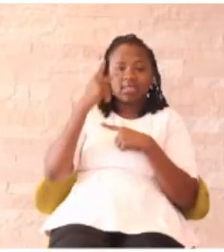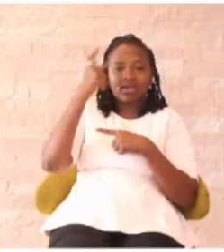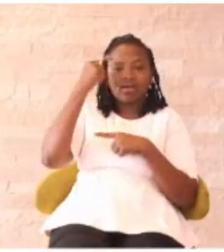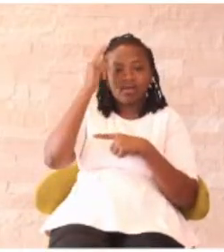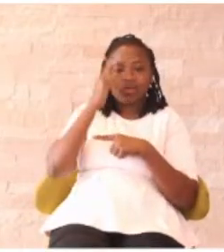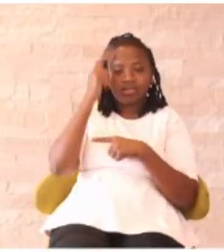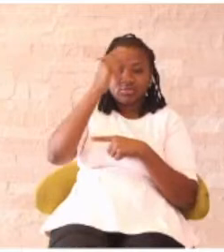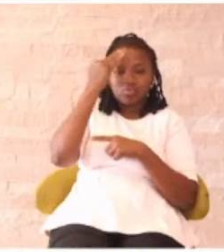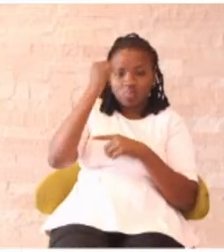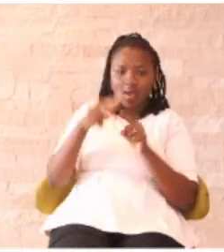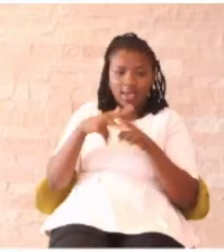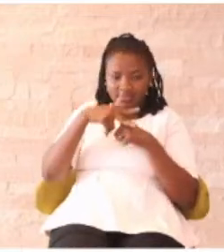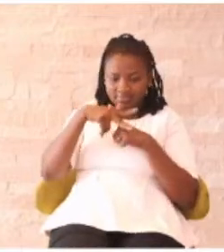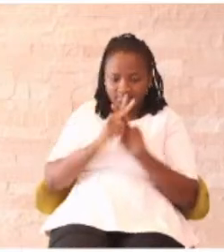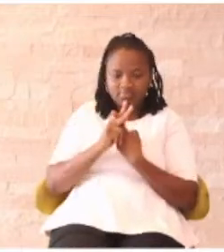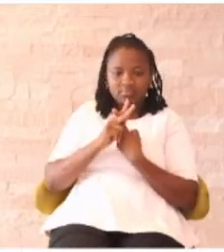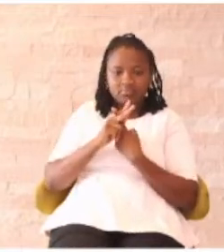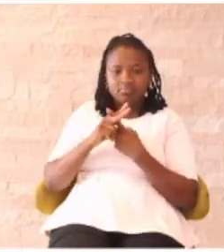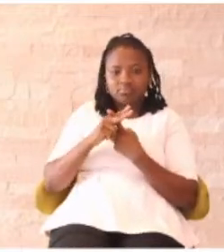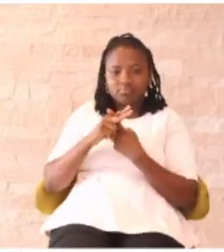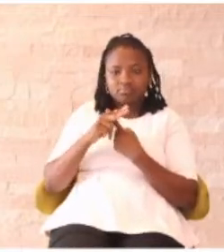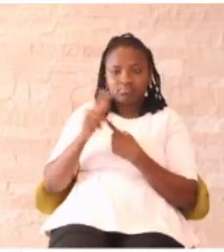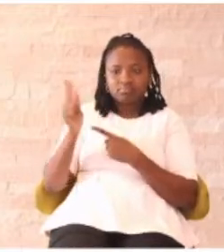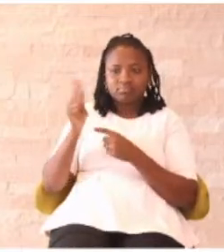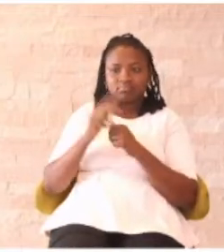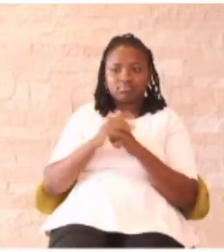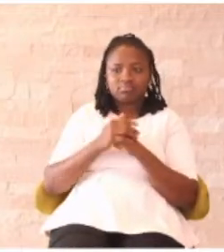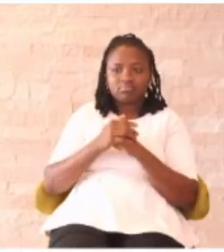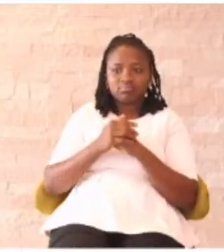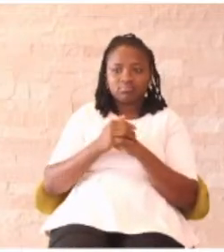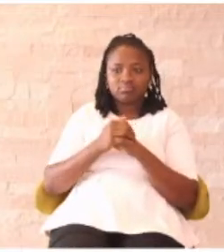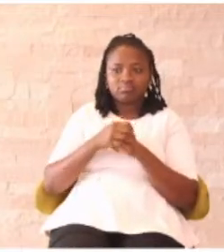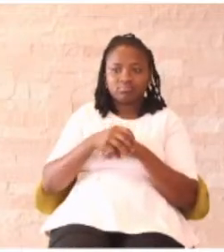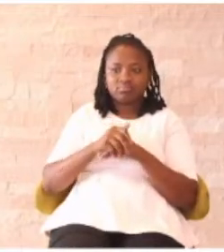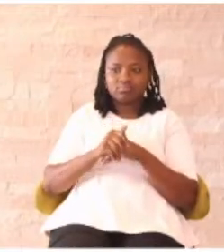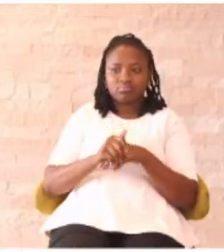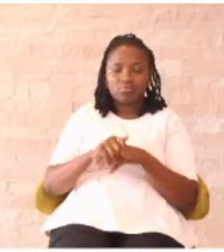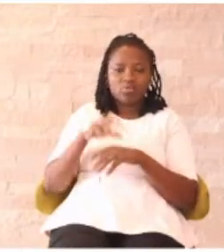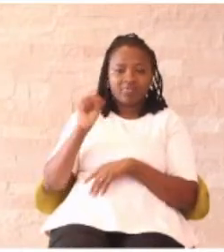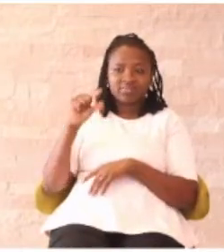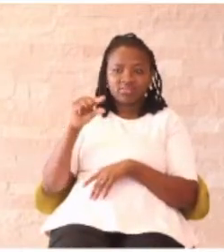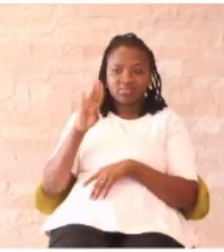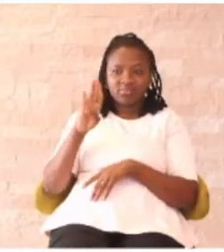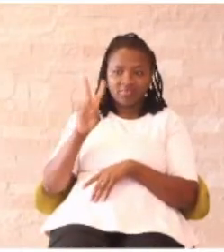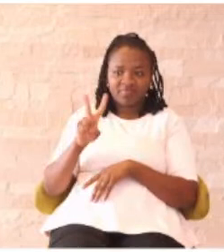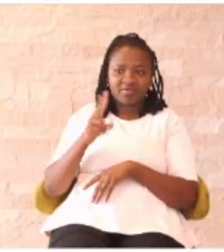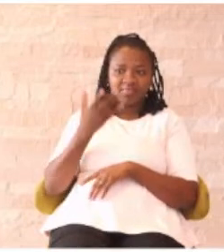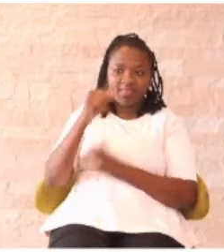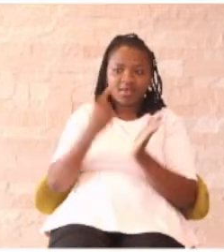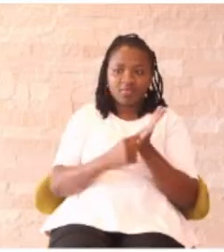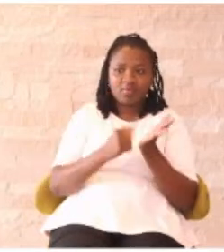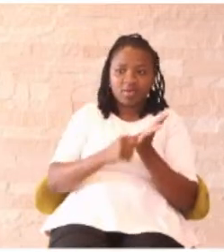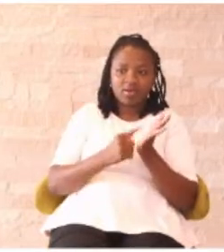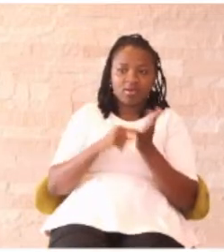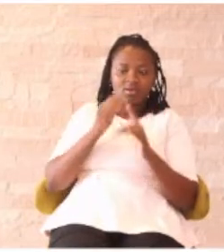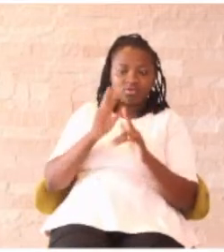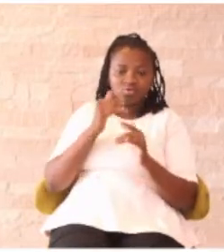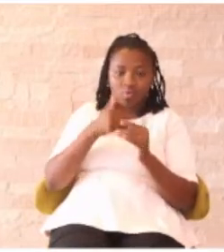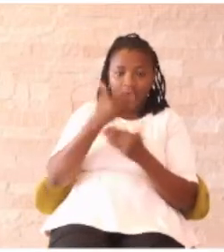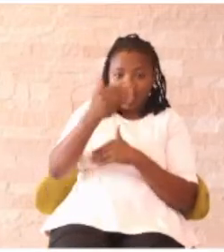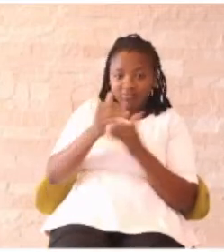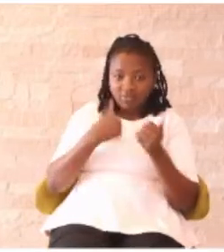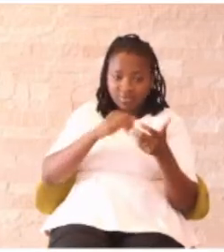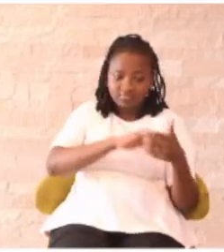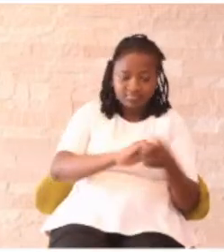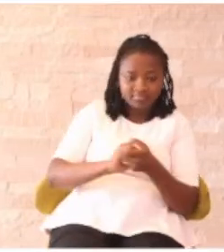been cited as one of the SGBV triggers in Uganda. So as a result of the engagement in